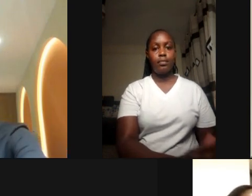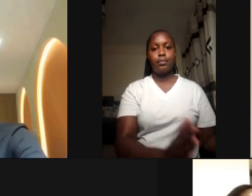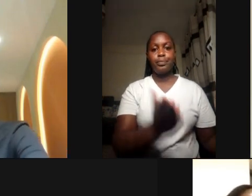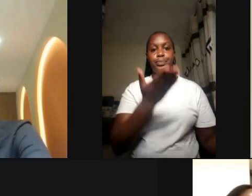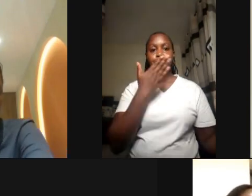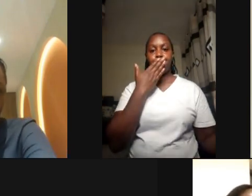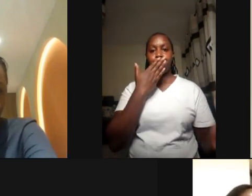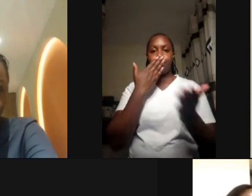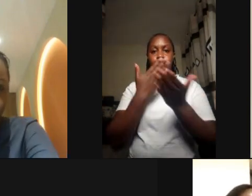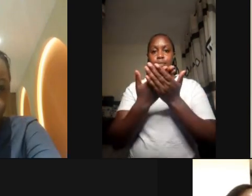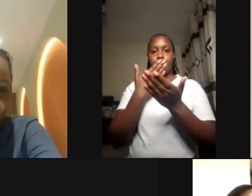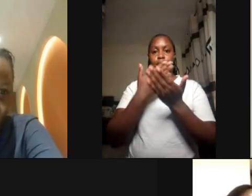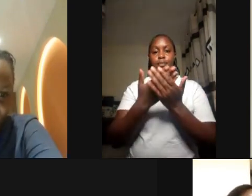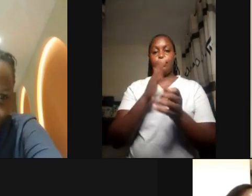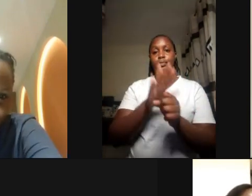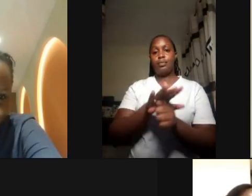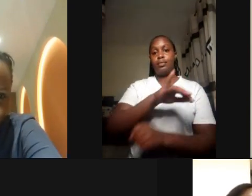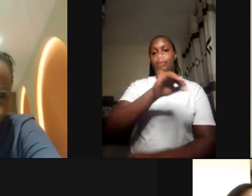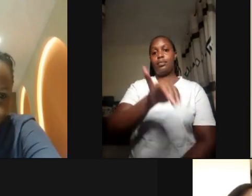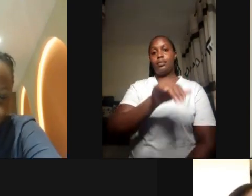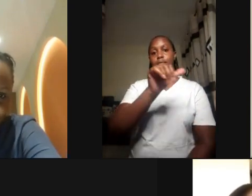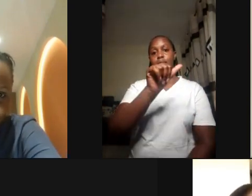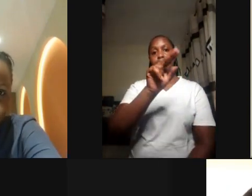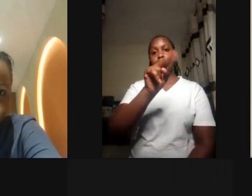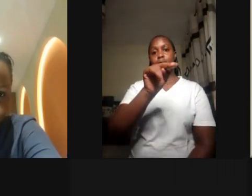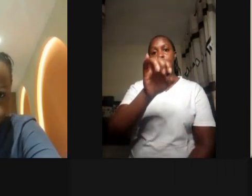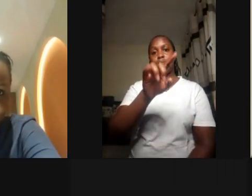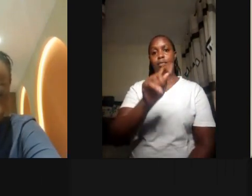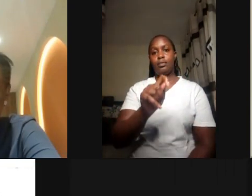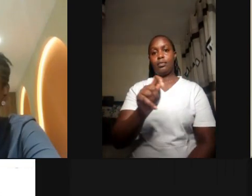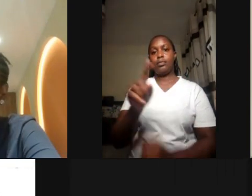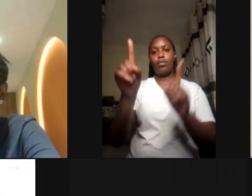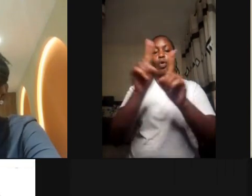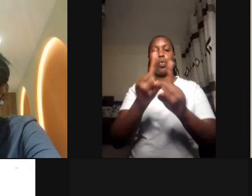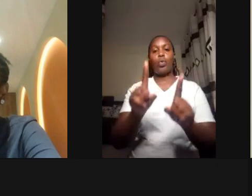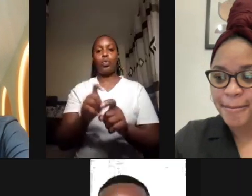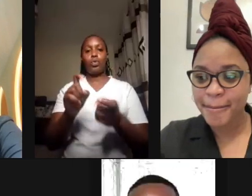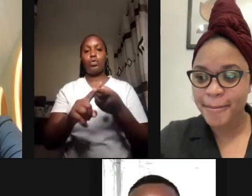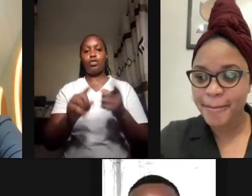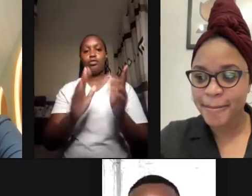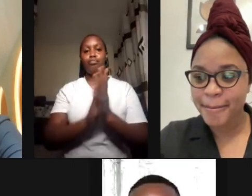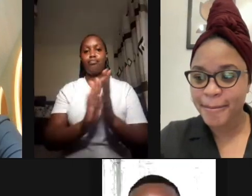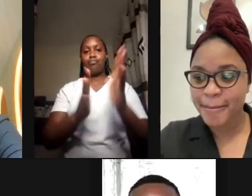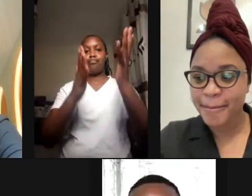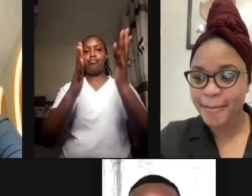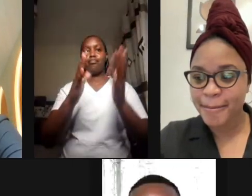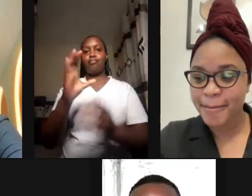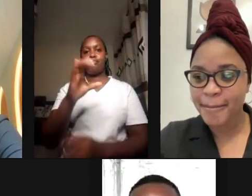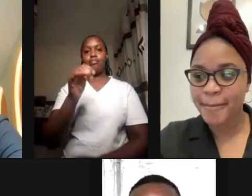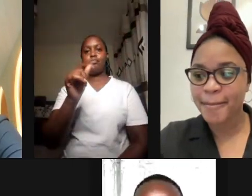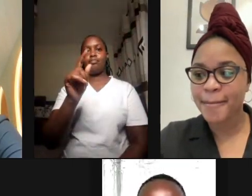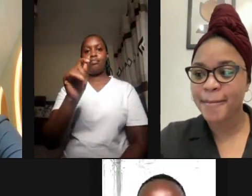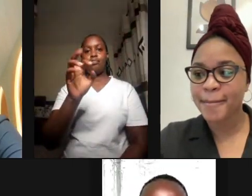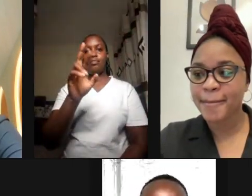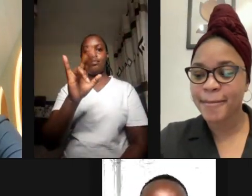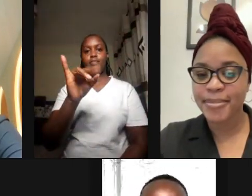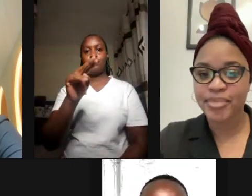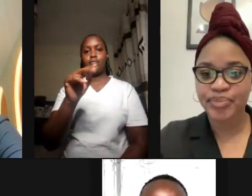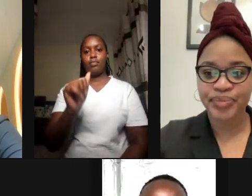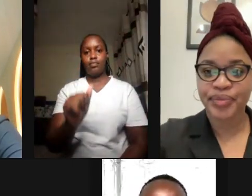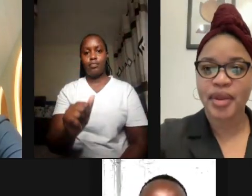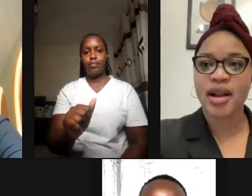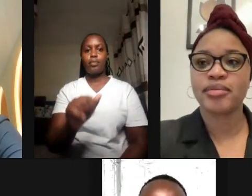Janet, and a very big shout out to Katerina Nyambura, Elsa,